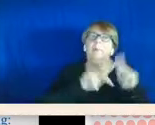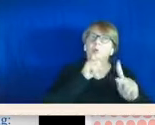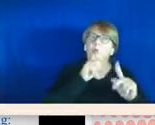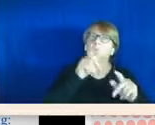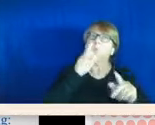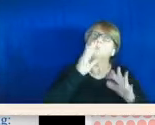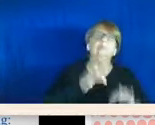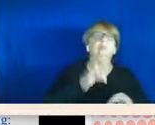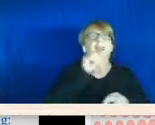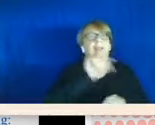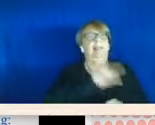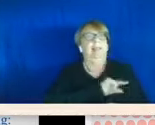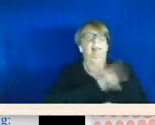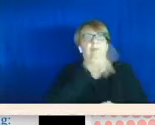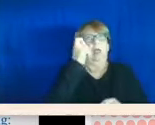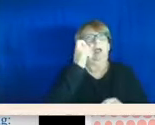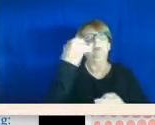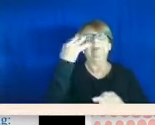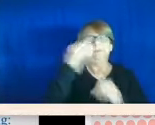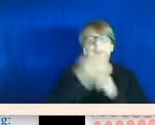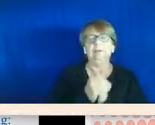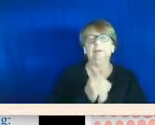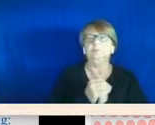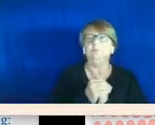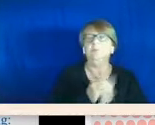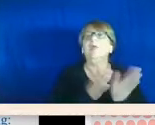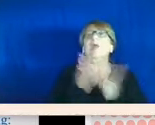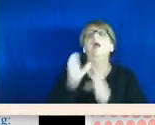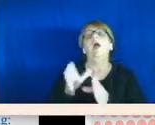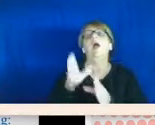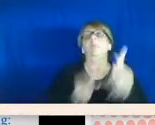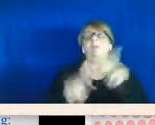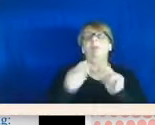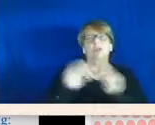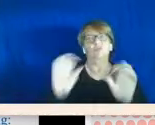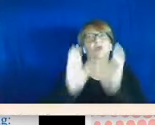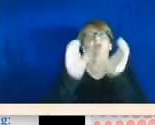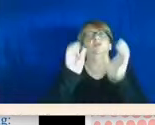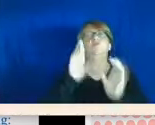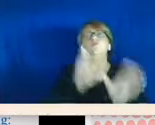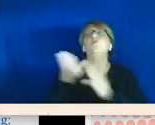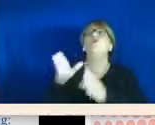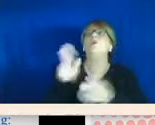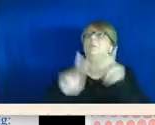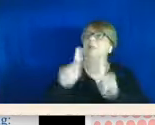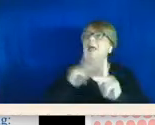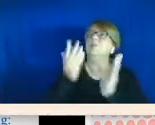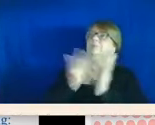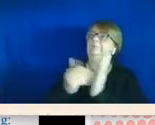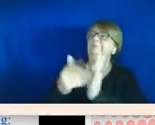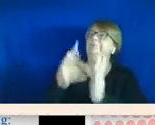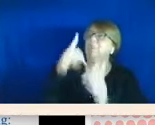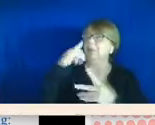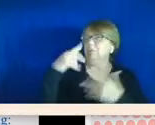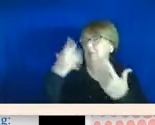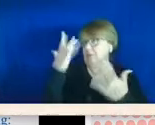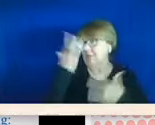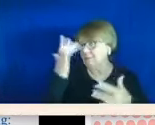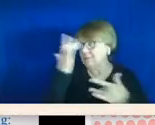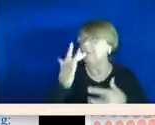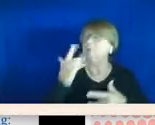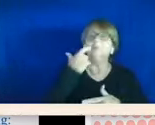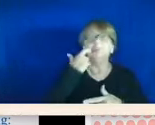insanity. We serve persons in crisis and persons that have a co-occurring mental illness and substance use disorder, persons with